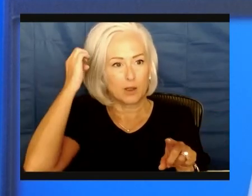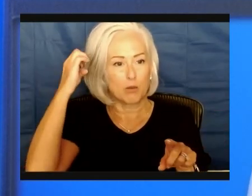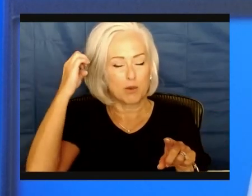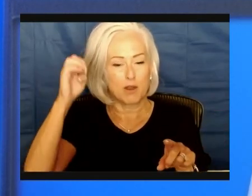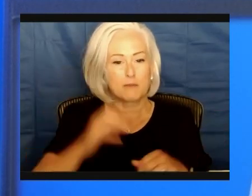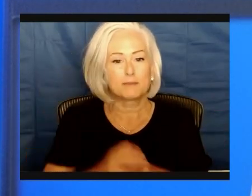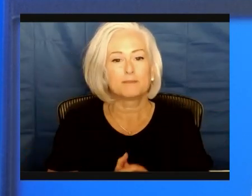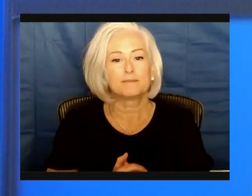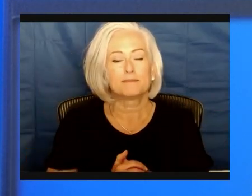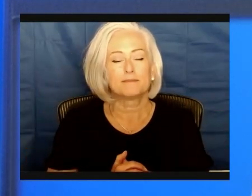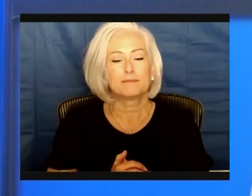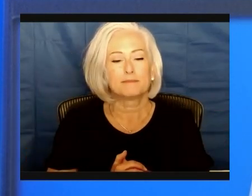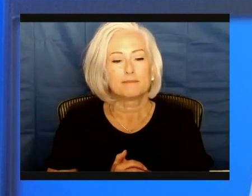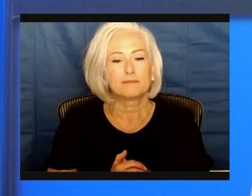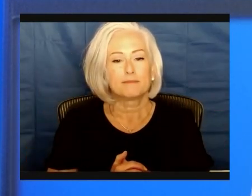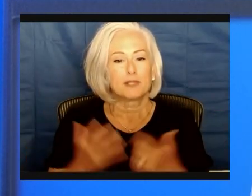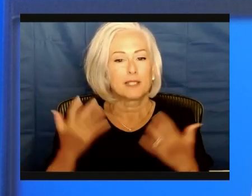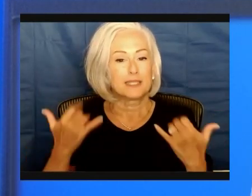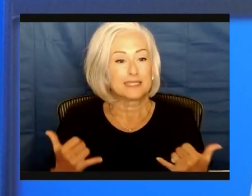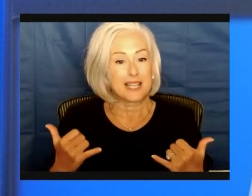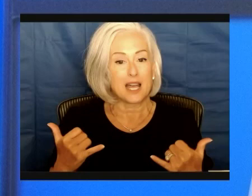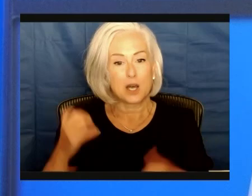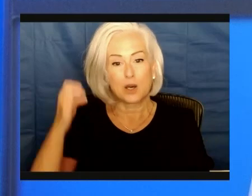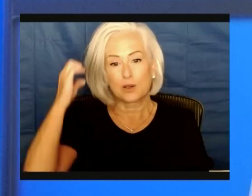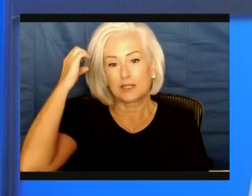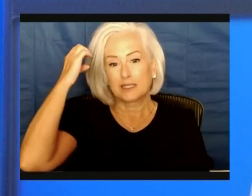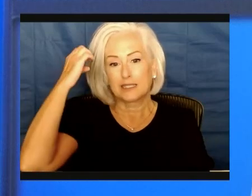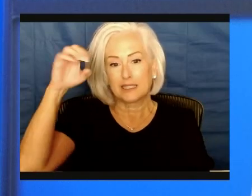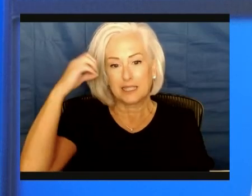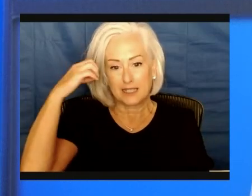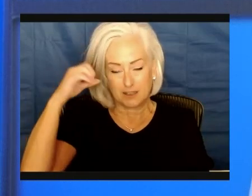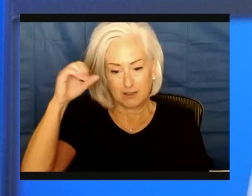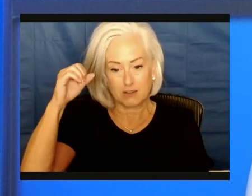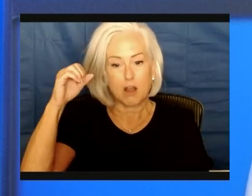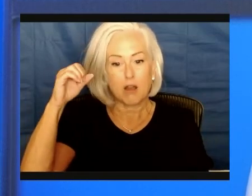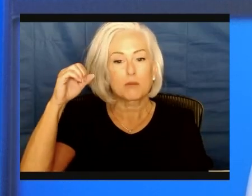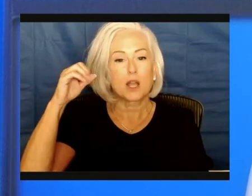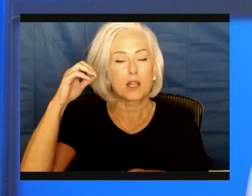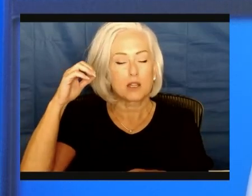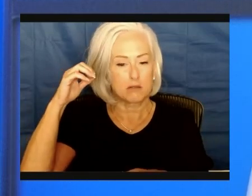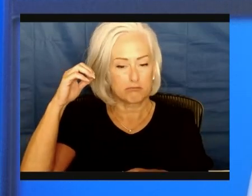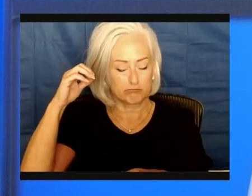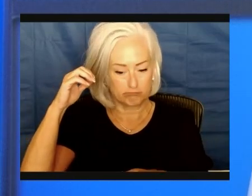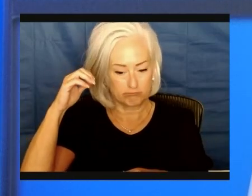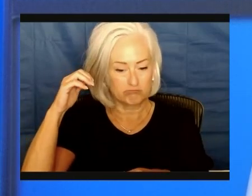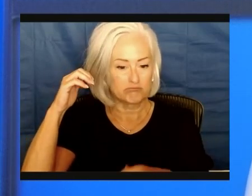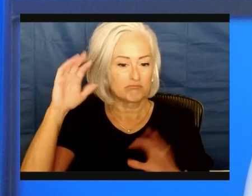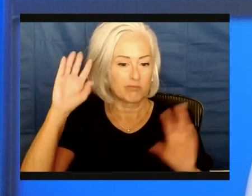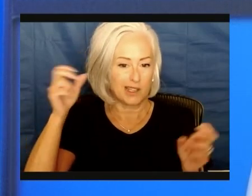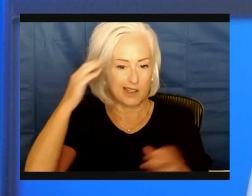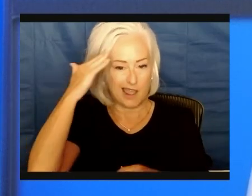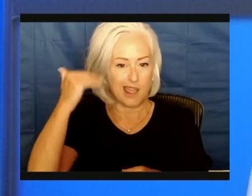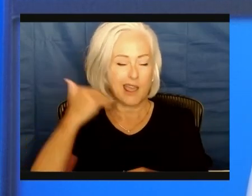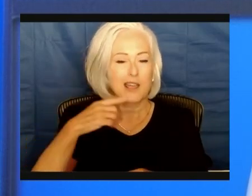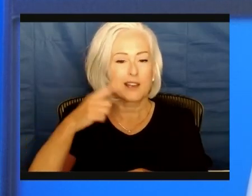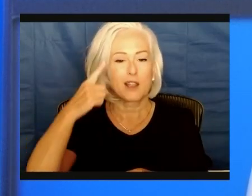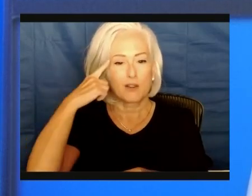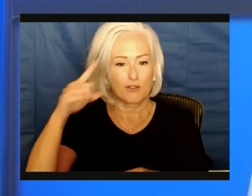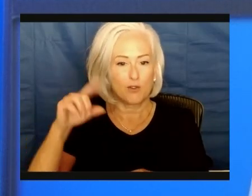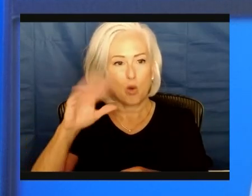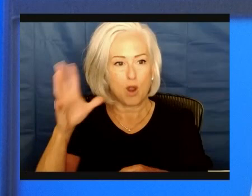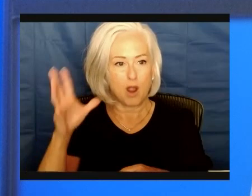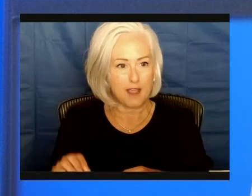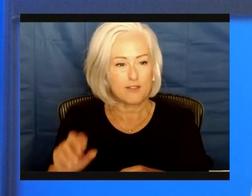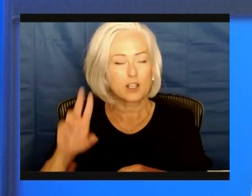now the headquarters for African Union, and it's one of the founders of African Union,